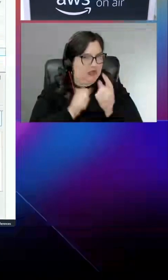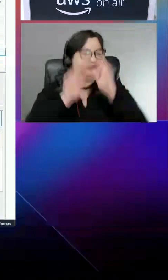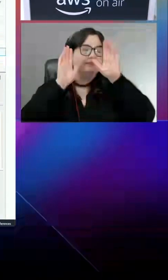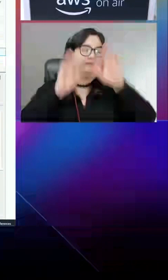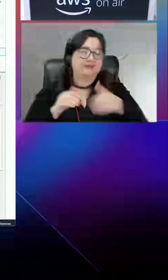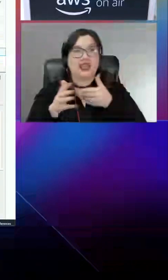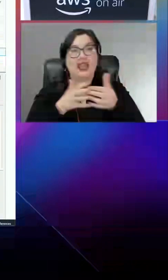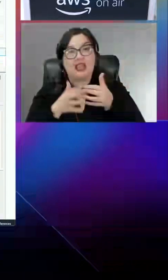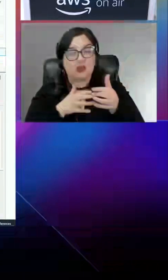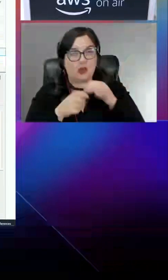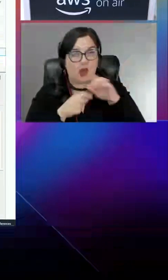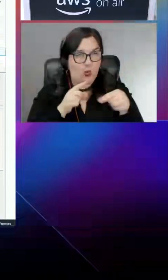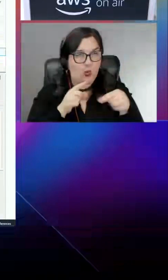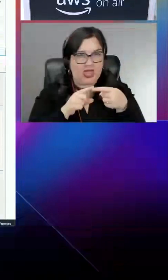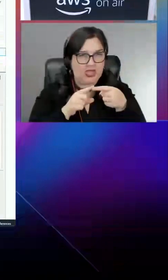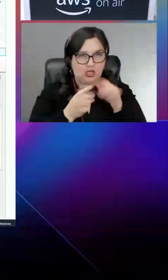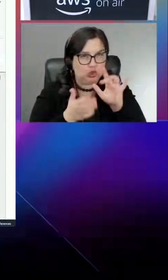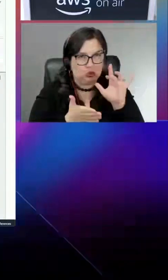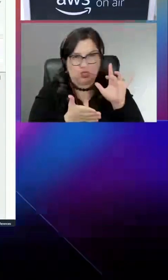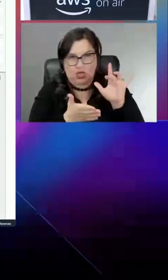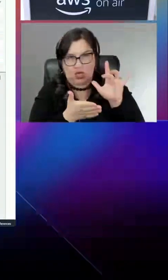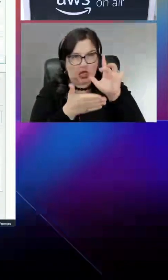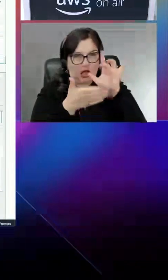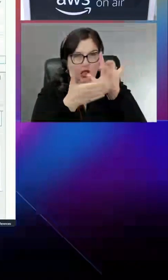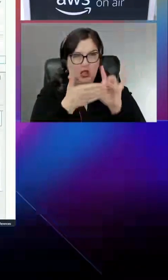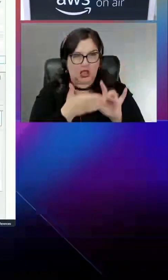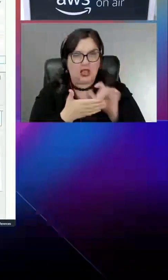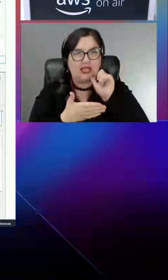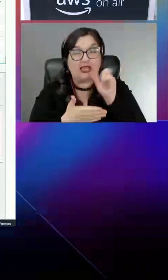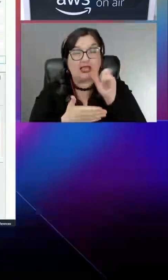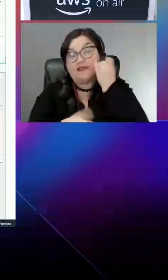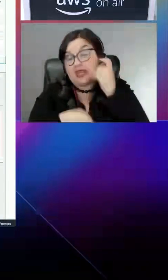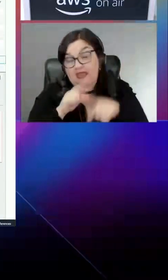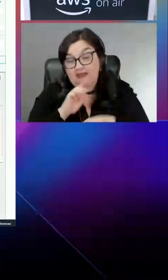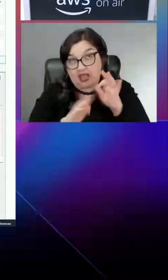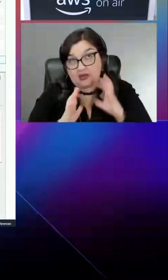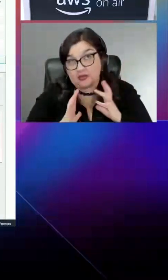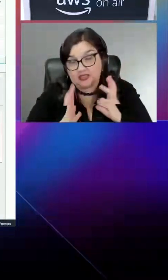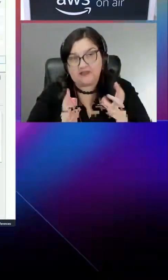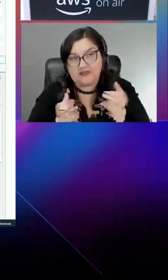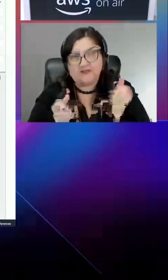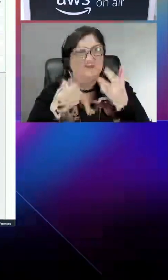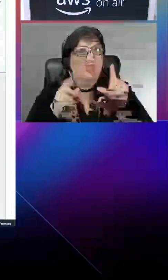into here, I'm not going to worry about too much if I can't find one. We're doing a lot of testing in this beta account.